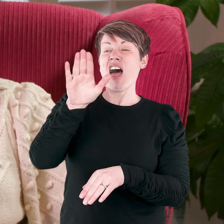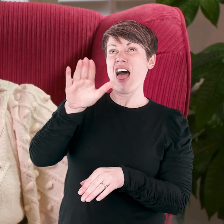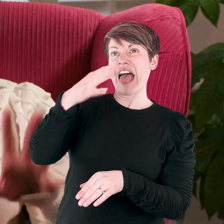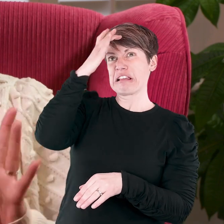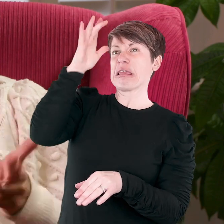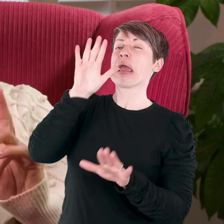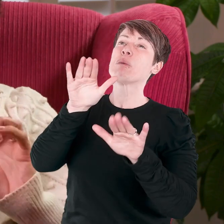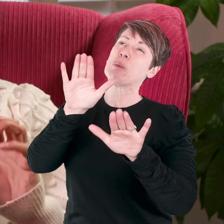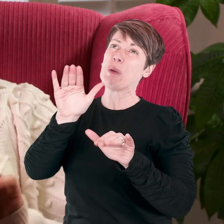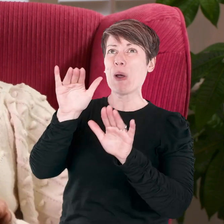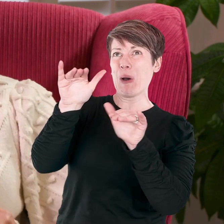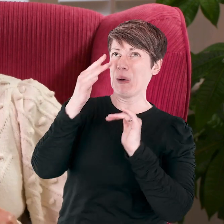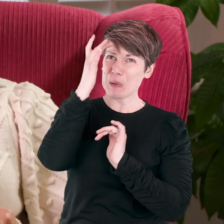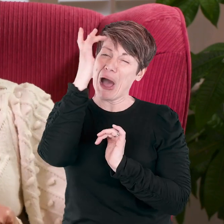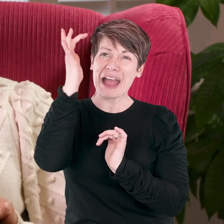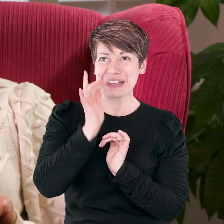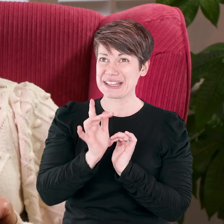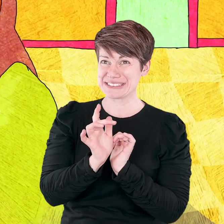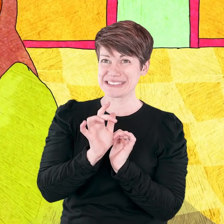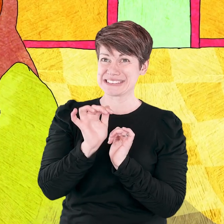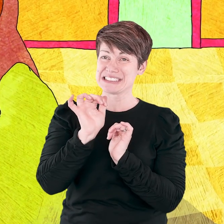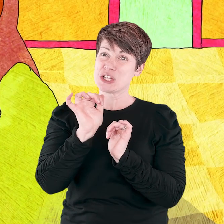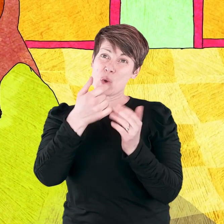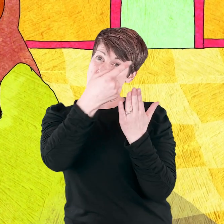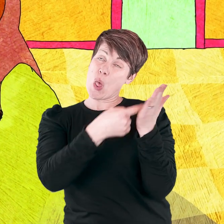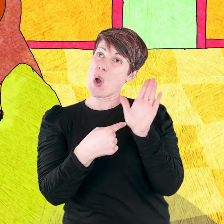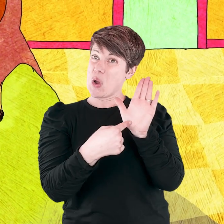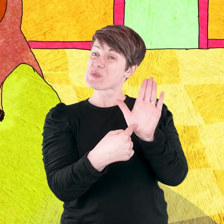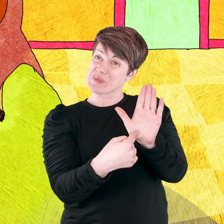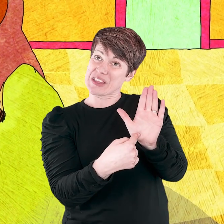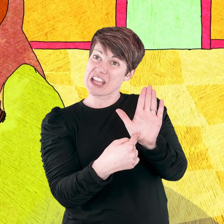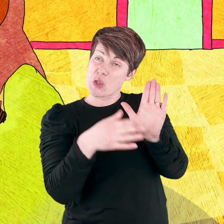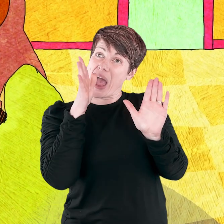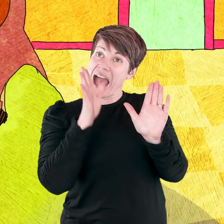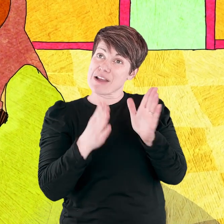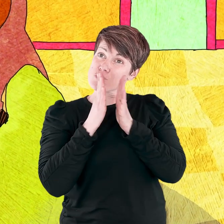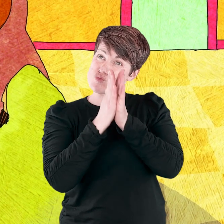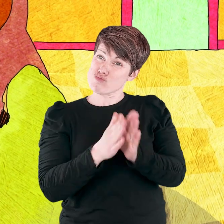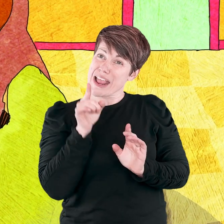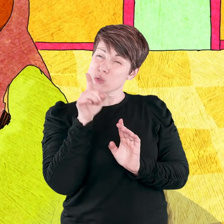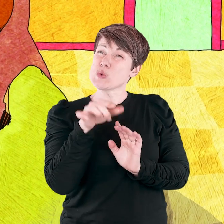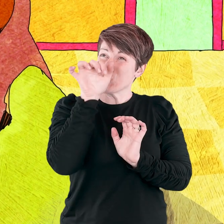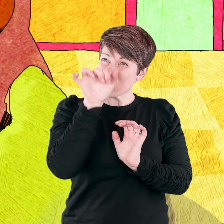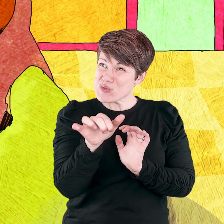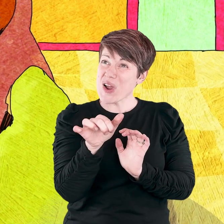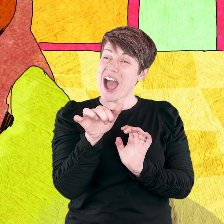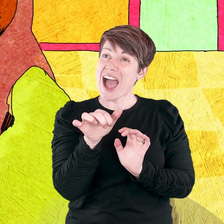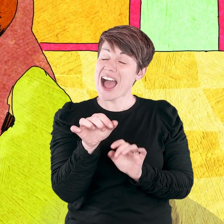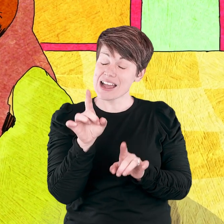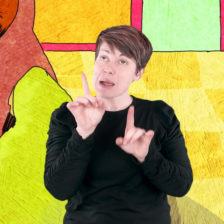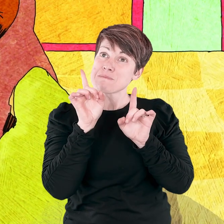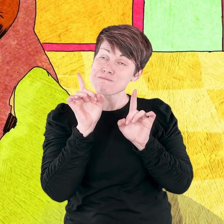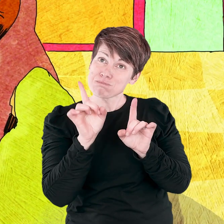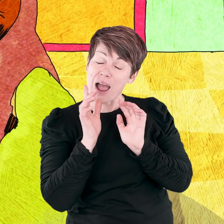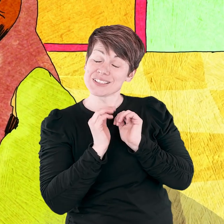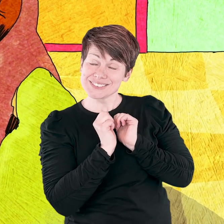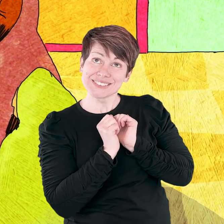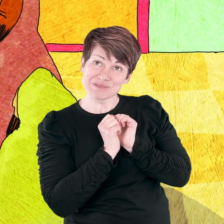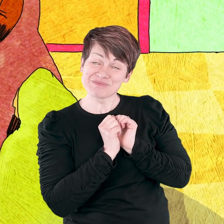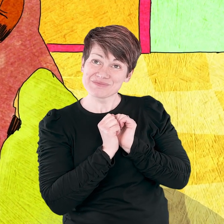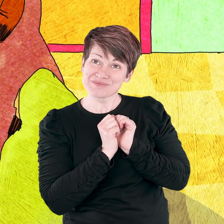tell the king, "Oh, your most glittering highness, your law says, does it not, that everyone must pray to you